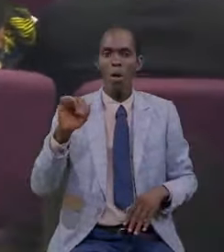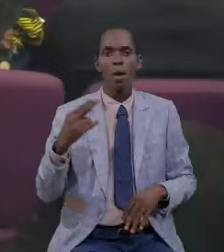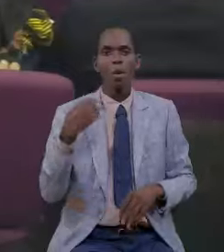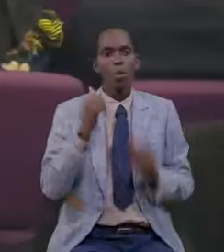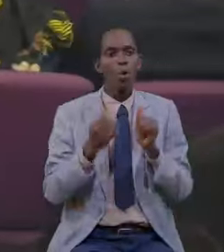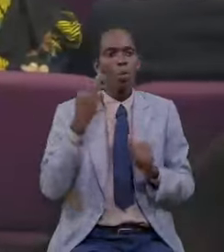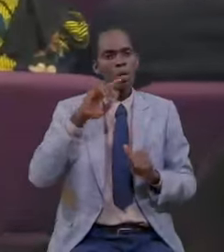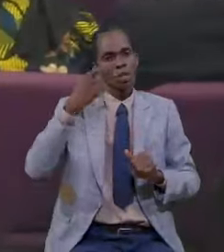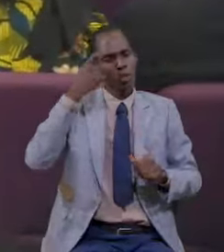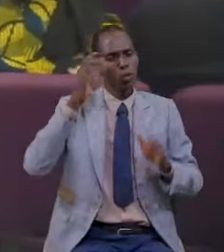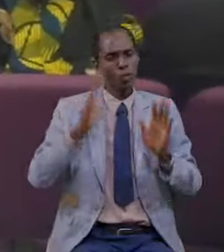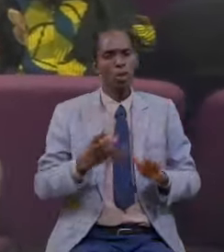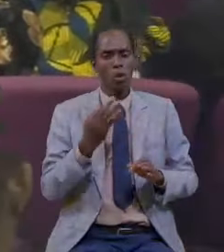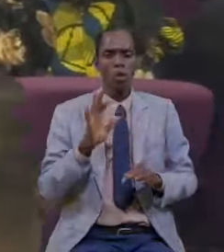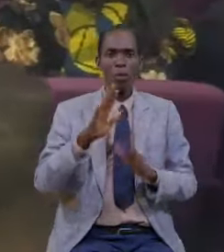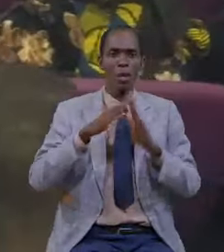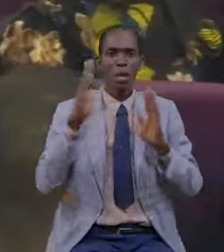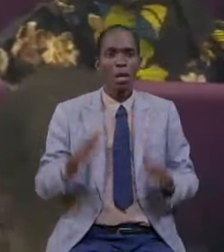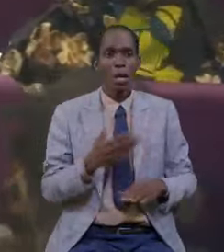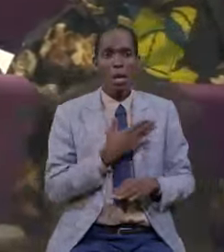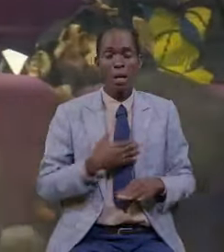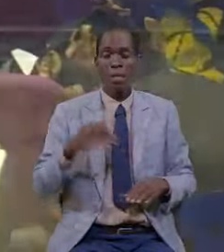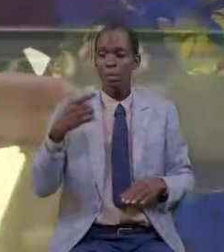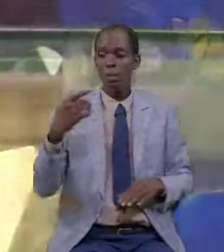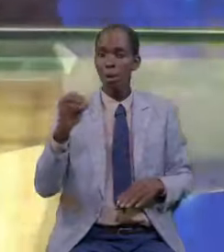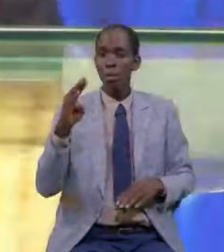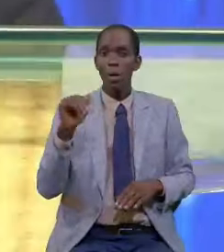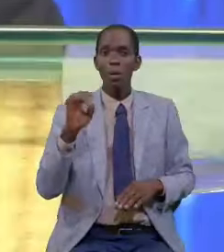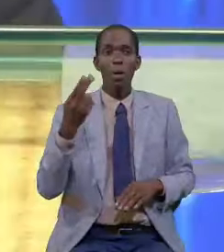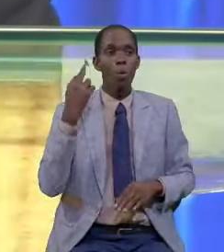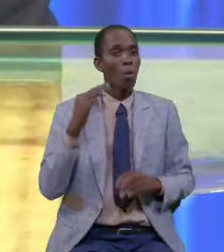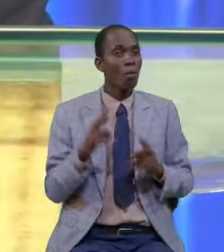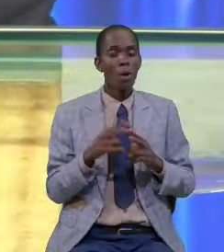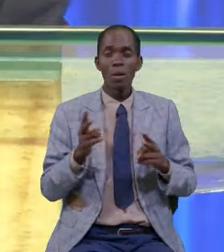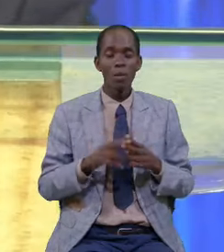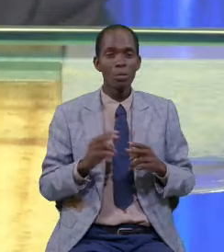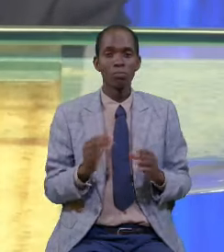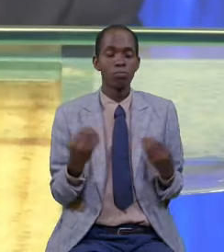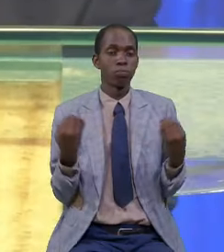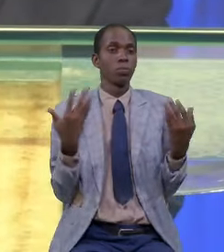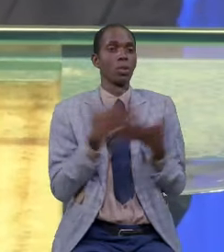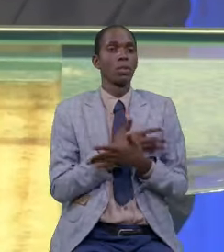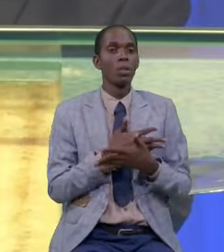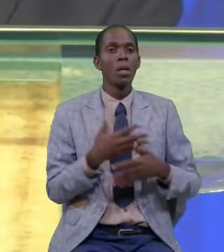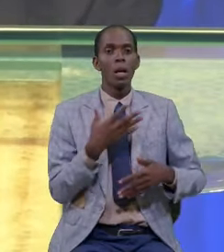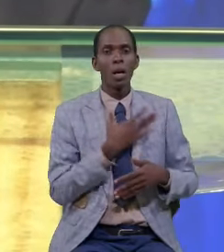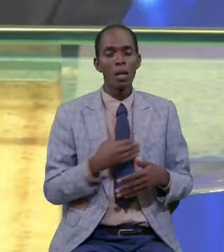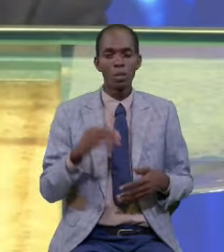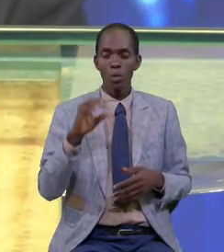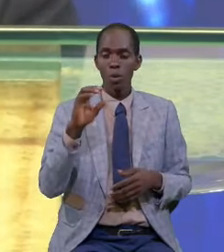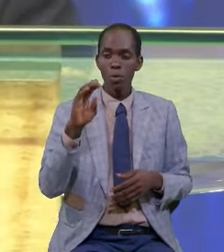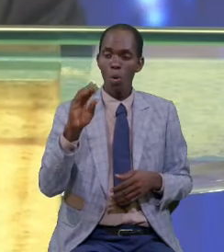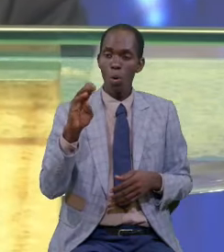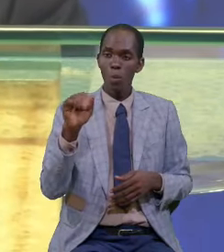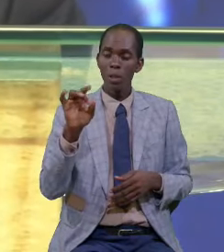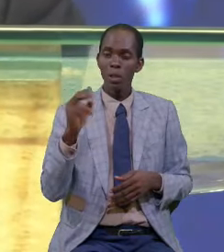for it was so when Jezebel cut off the prophets of the Lord, that Obadiah took